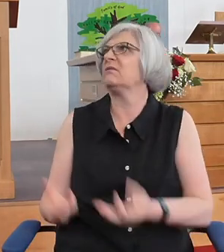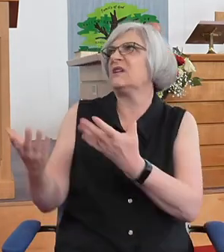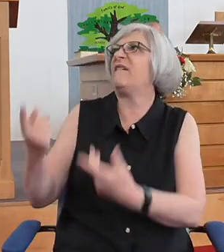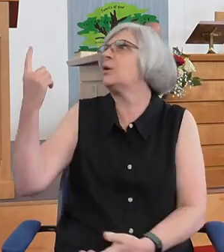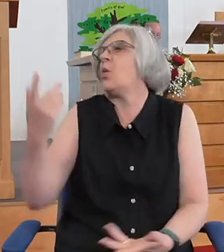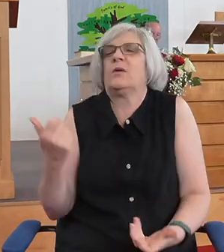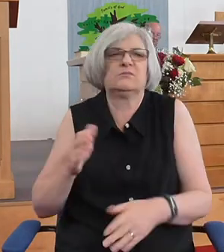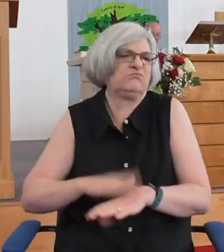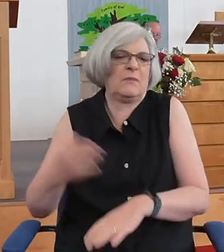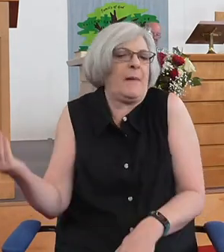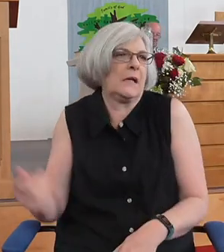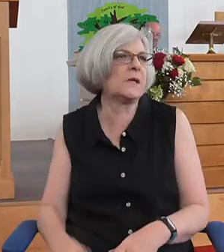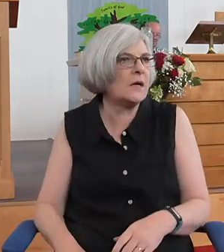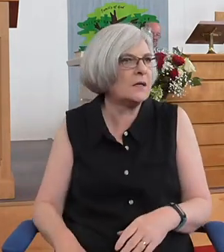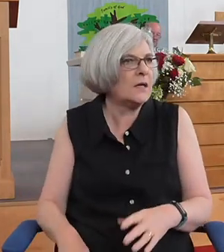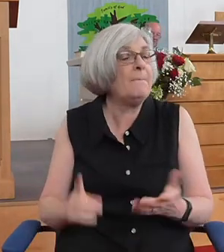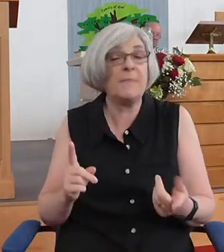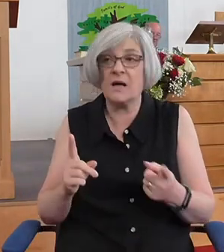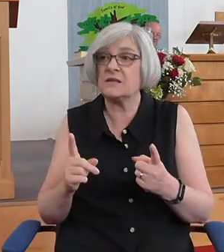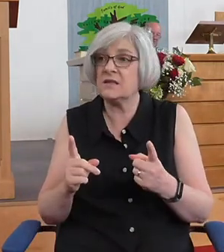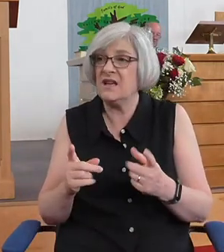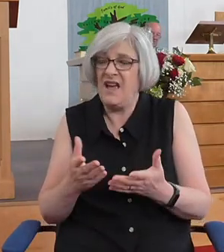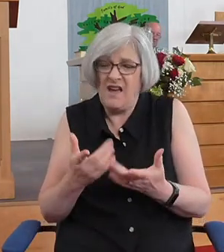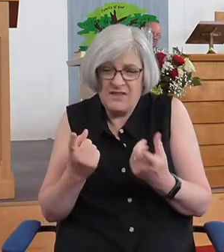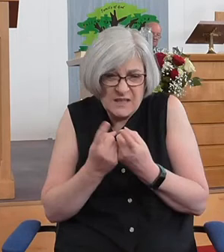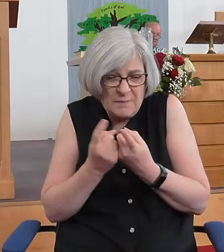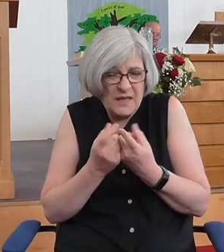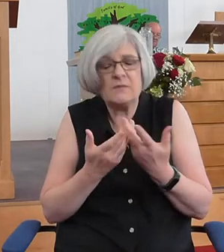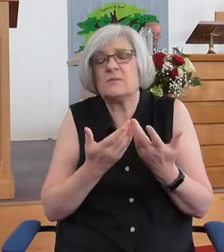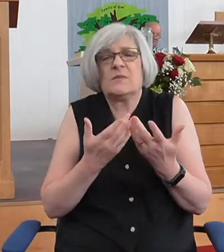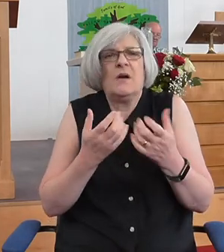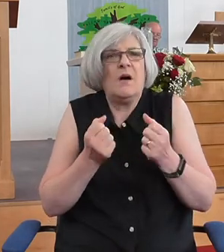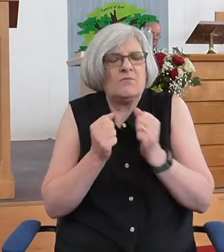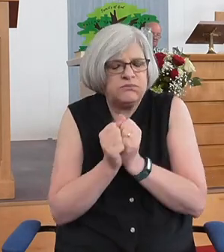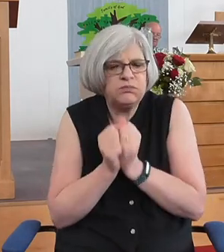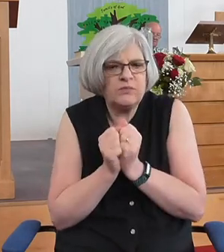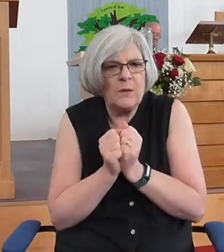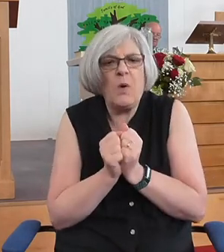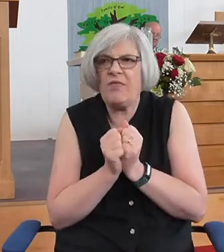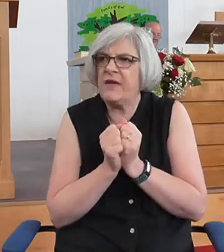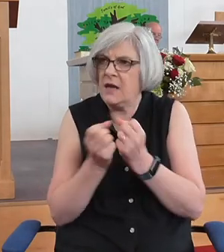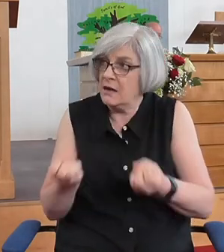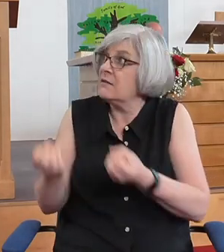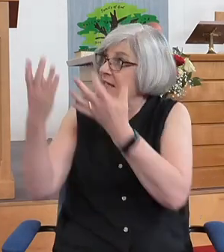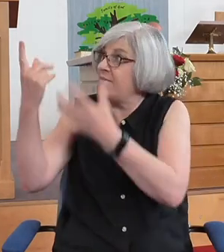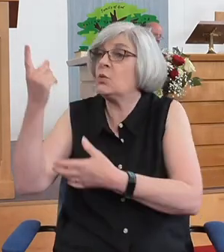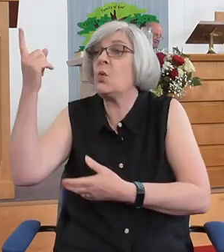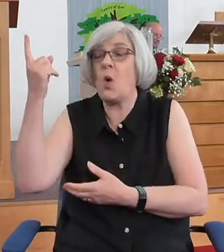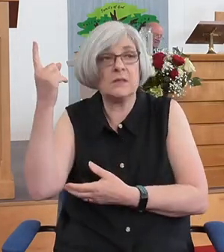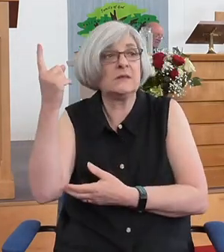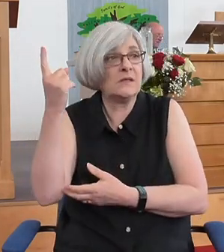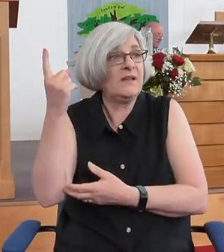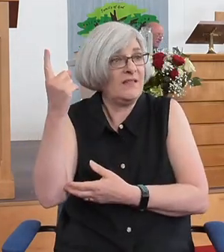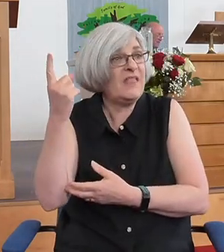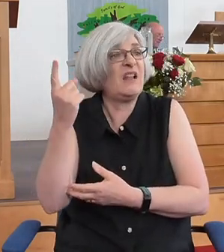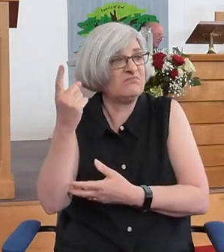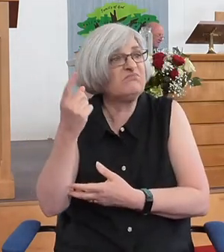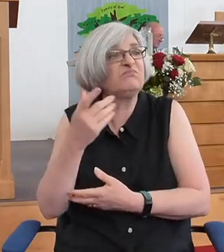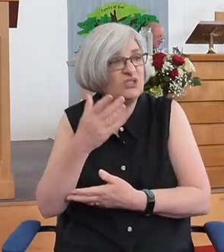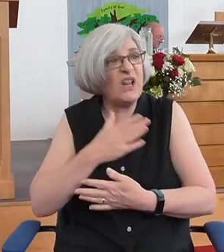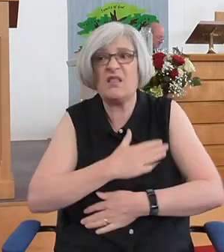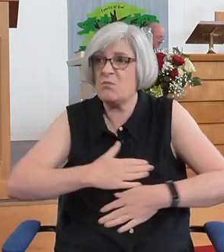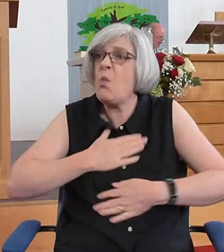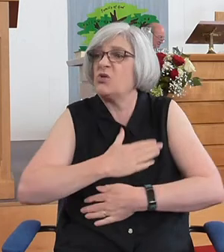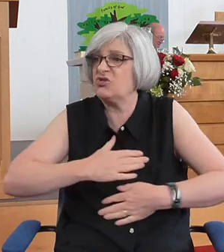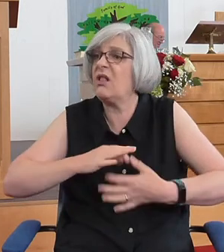is not really a sacrifice. So if we give pennies when we have thousands in our bank account, if we give a 1 5-minute when